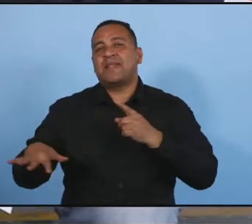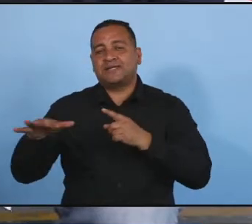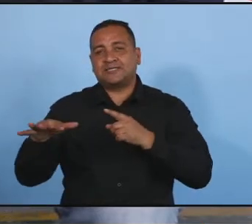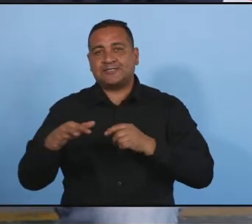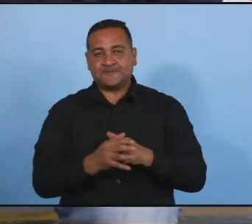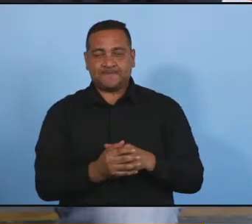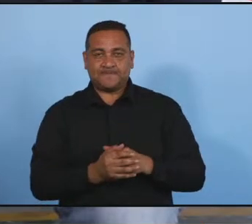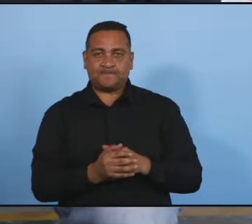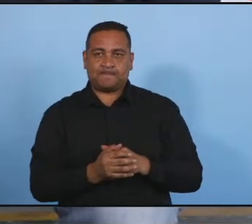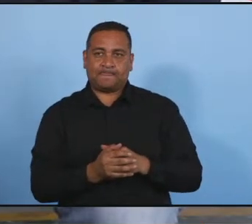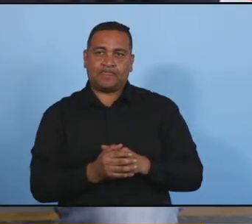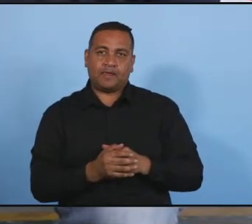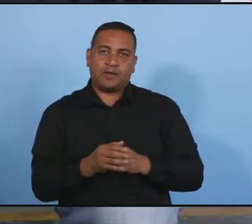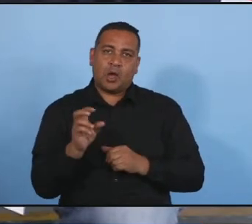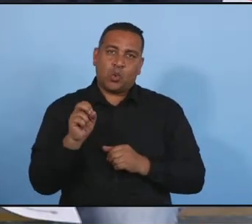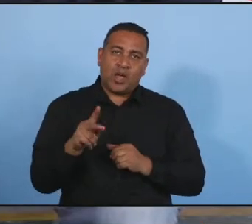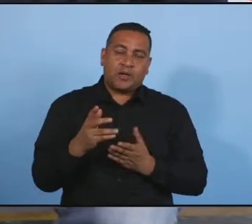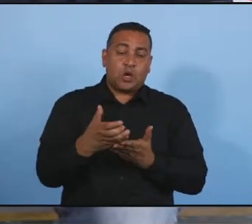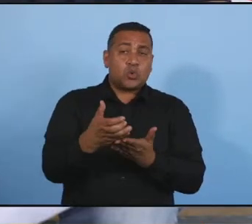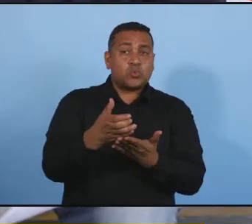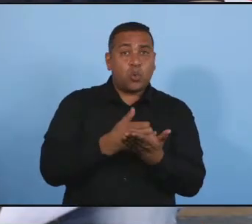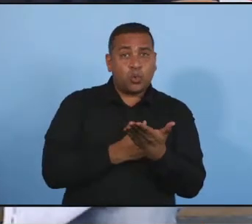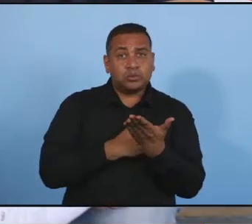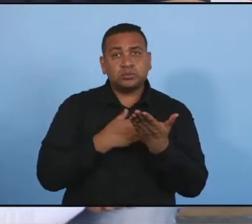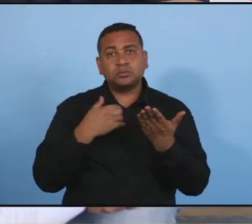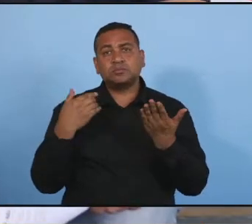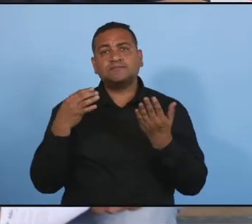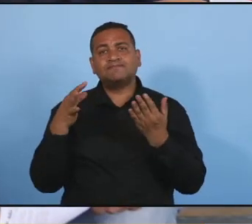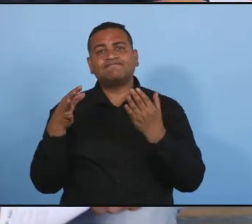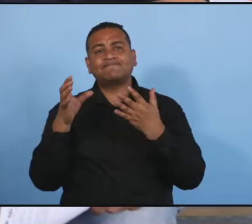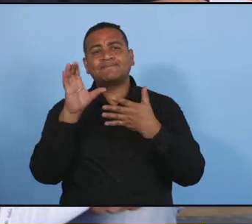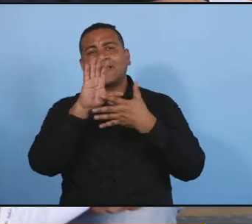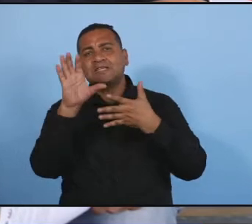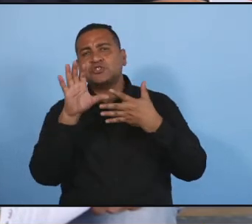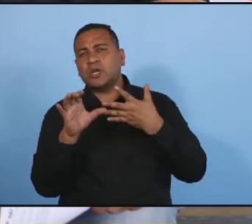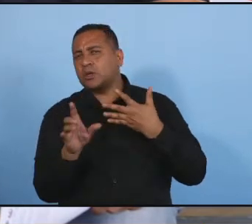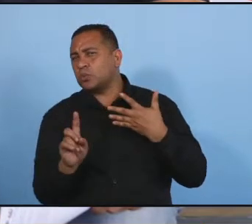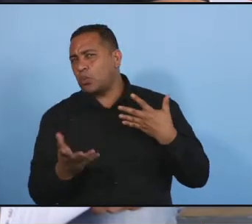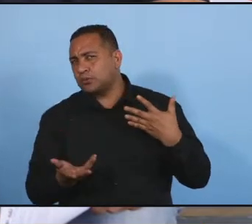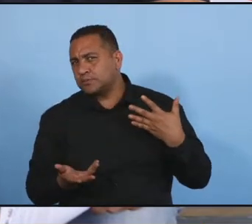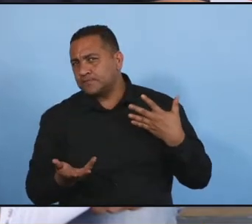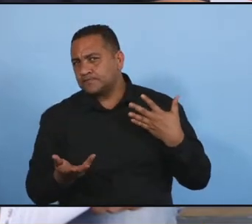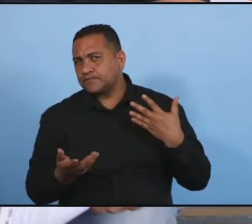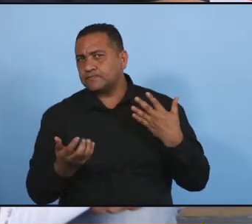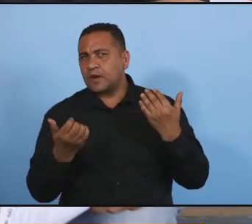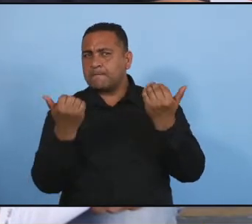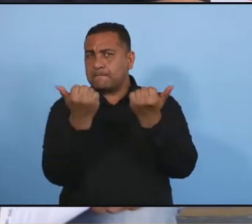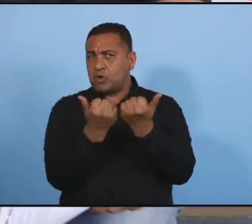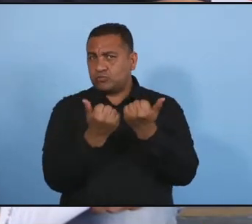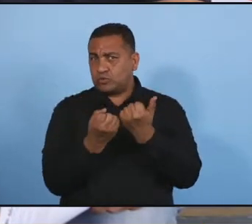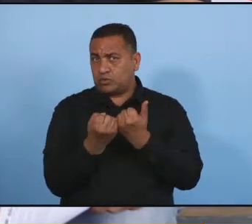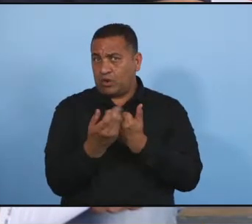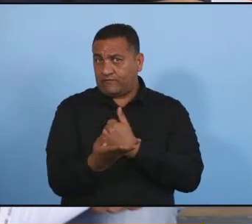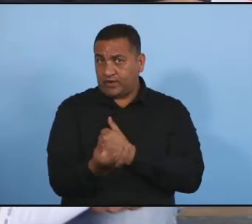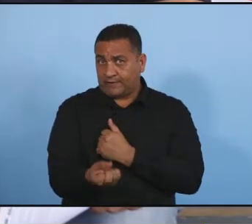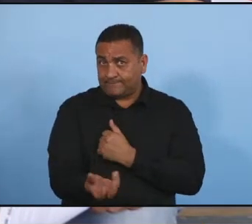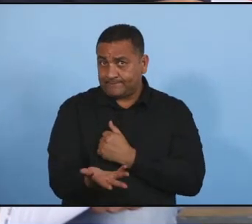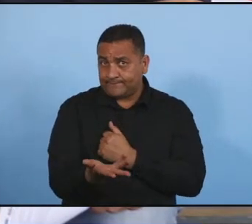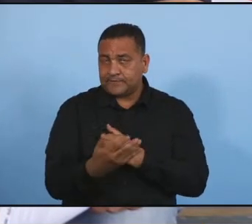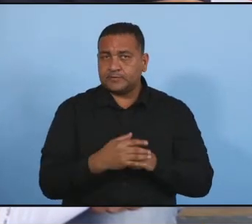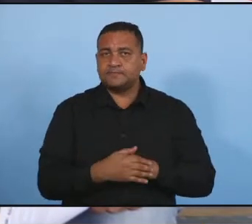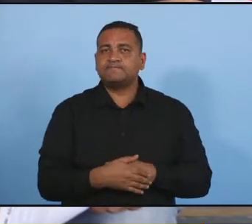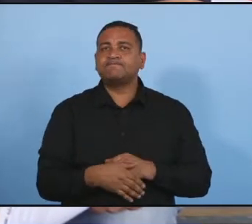Are there bursaries offered? How long is the course? Okay. The criteria to do this course, basically you need a